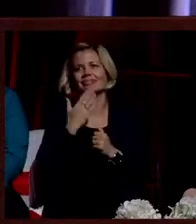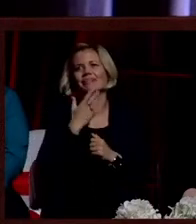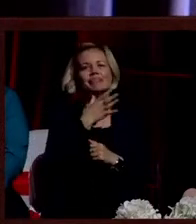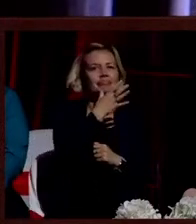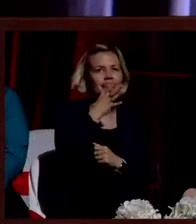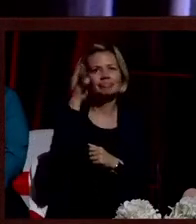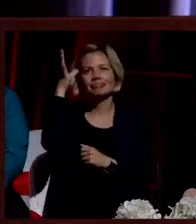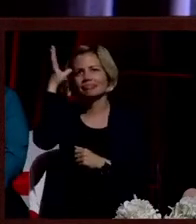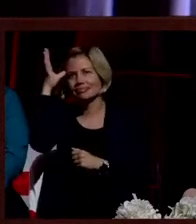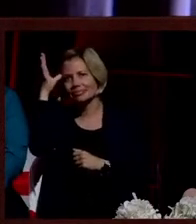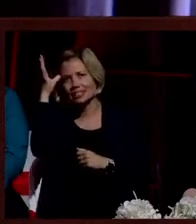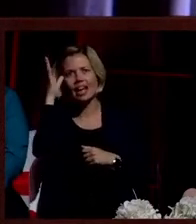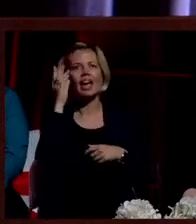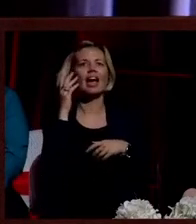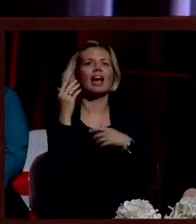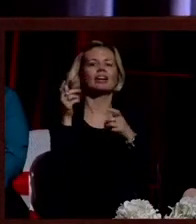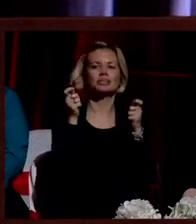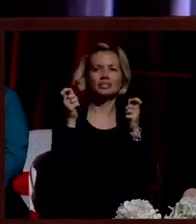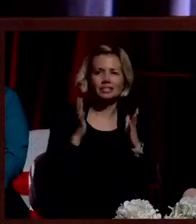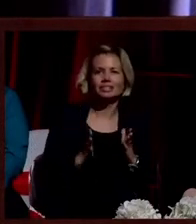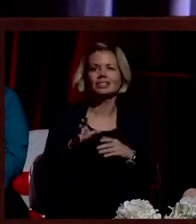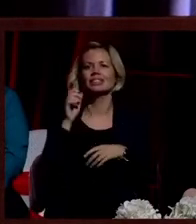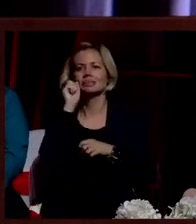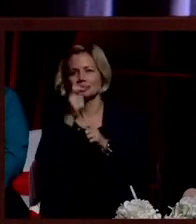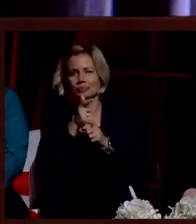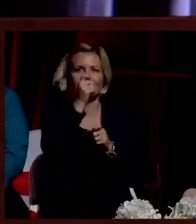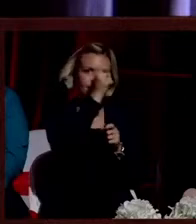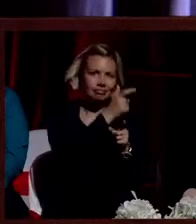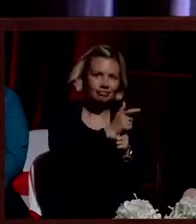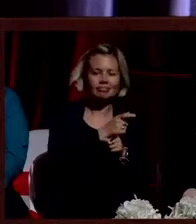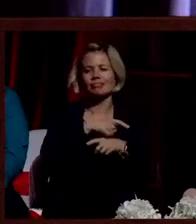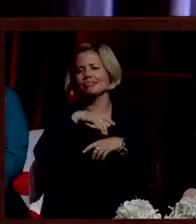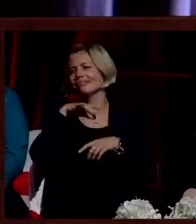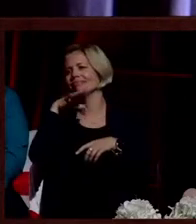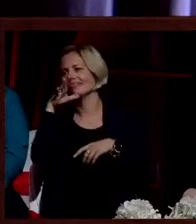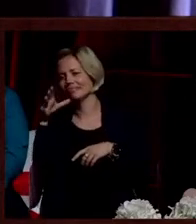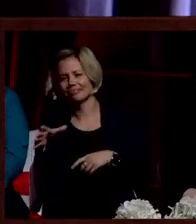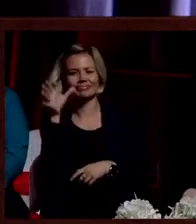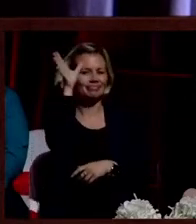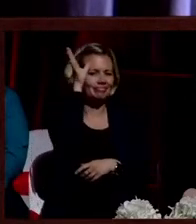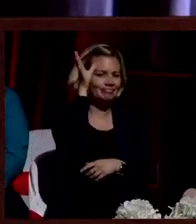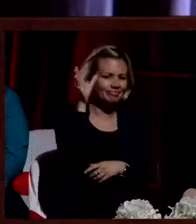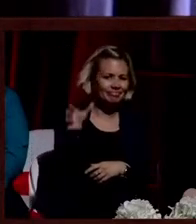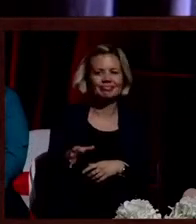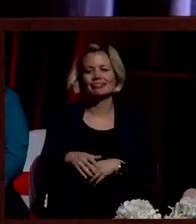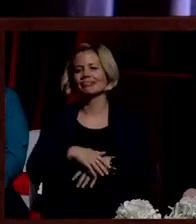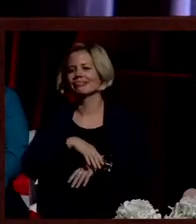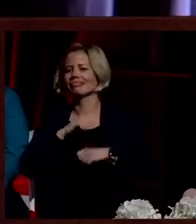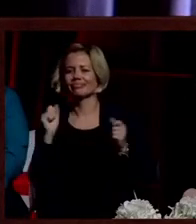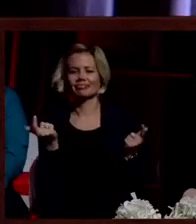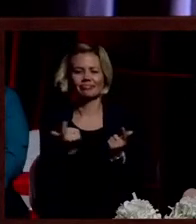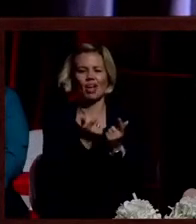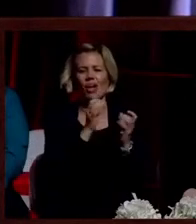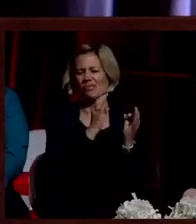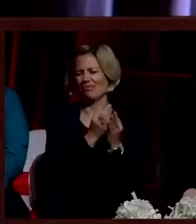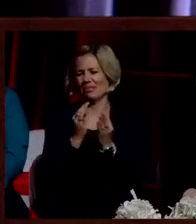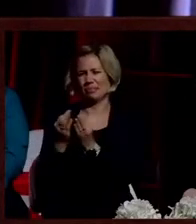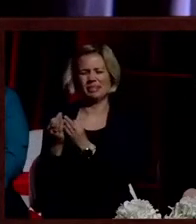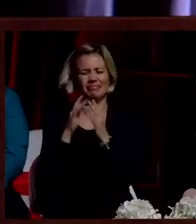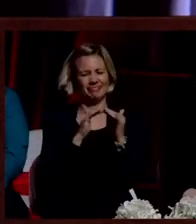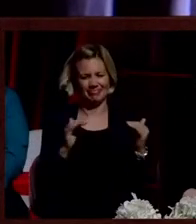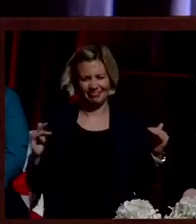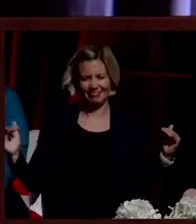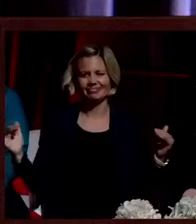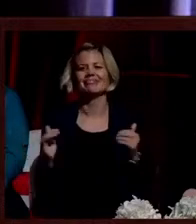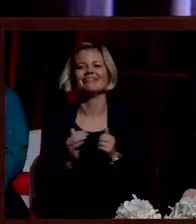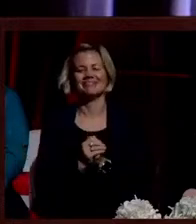dads, guardians, siblings, aunts, uncles, grandparents, mamás, papás, tíos, tías, hermanos y abuelos, and